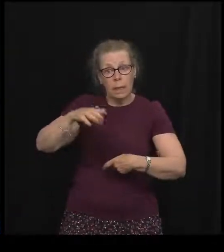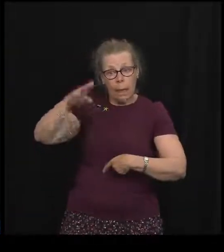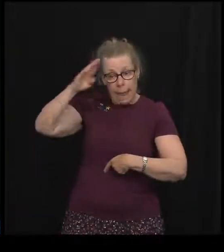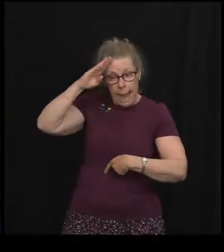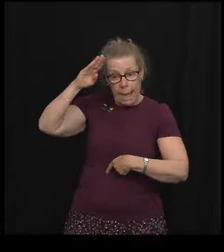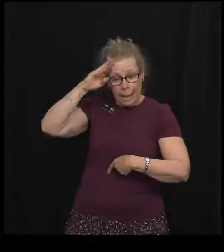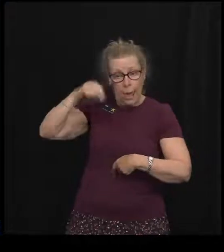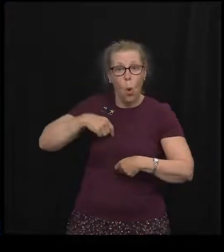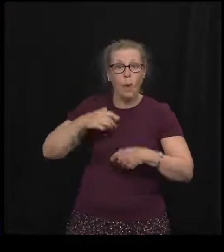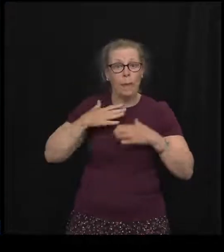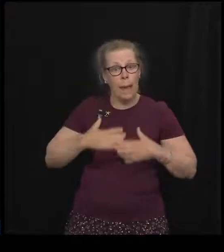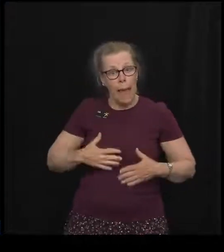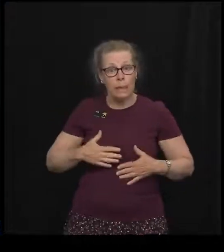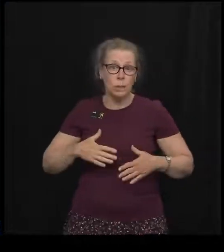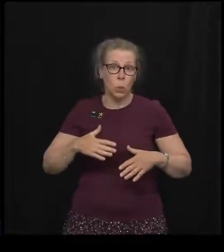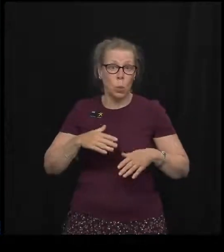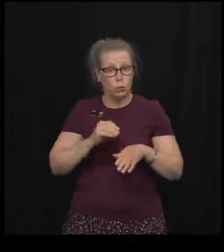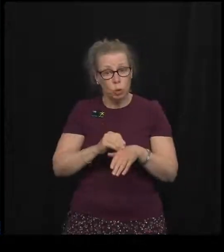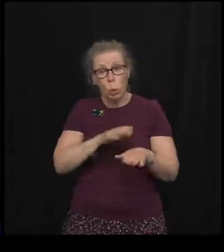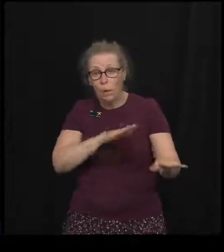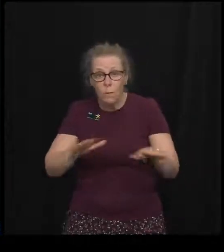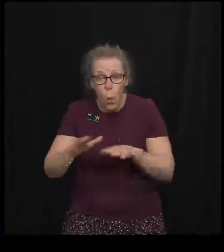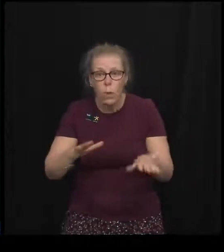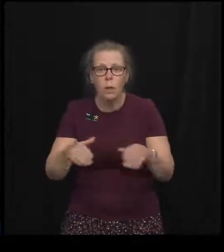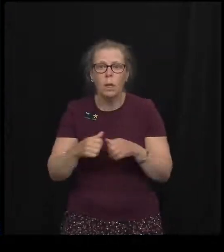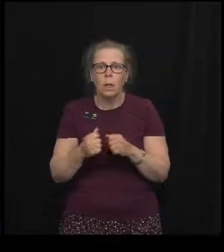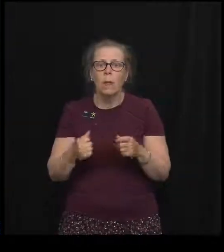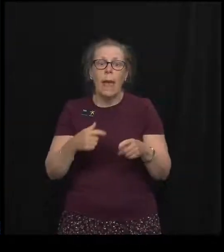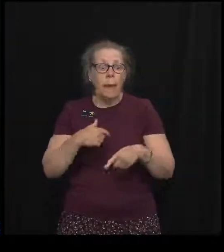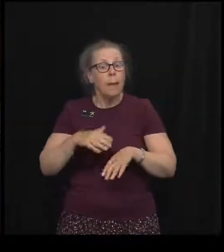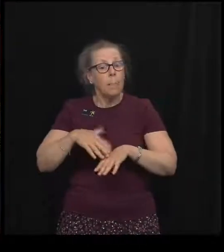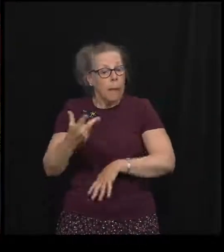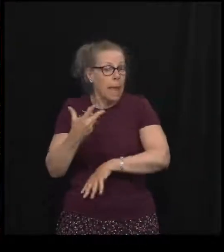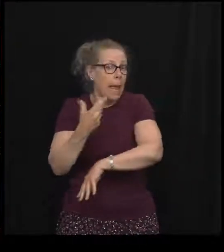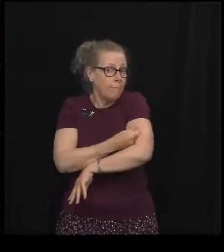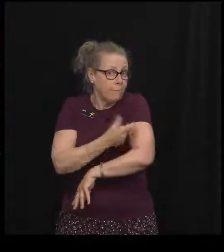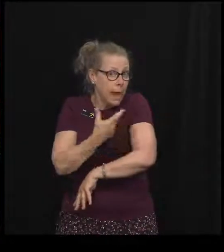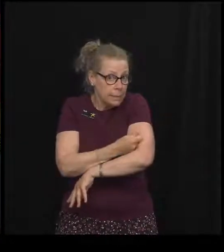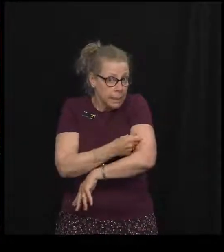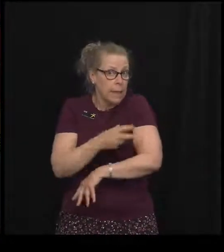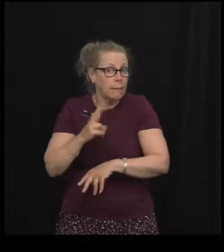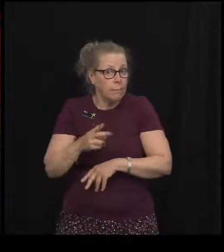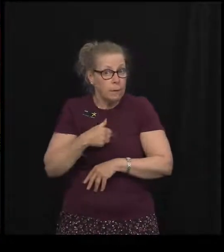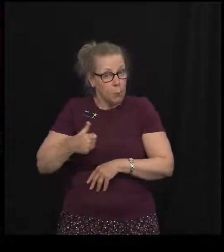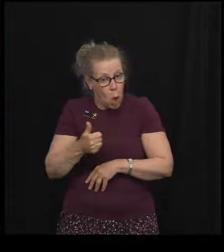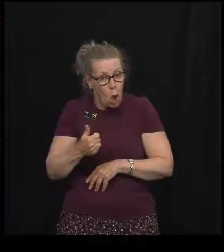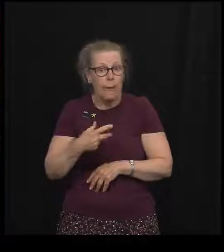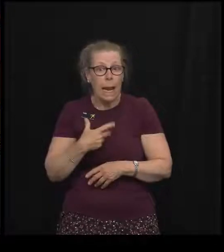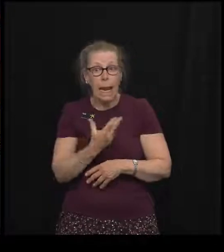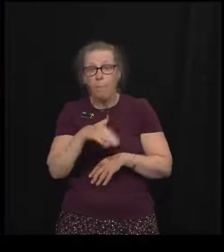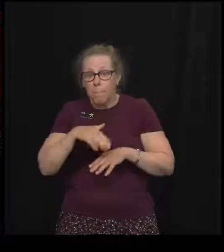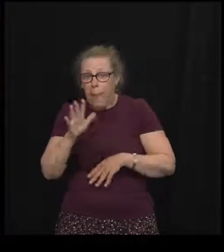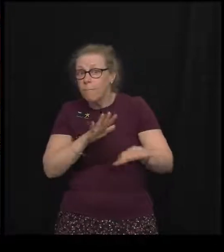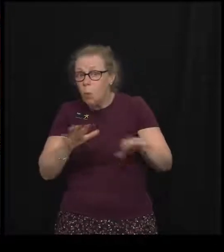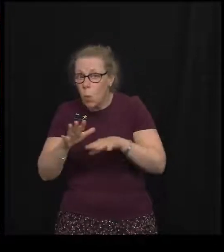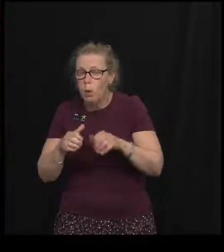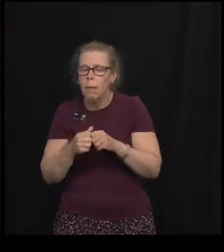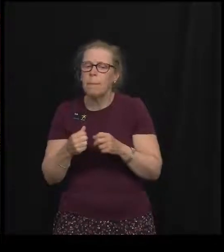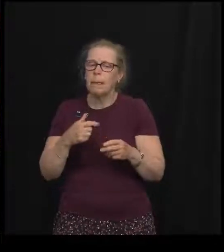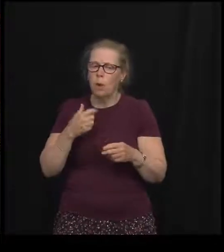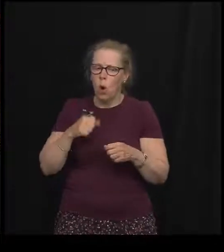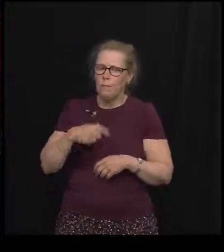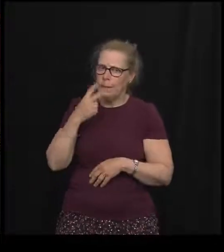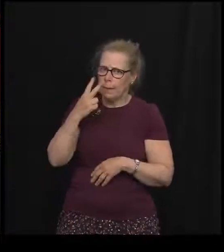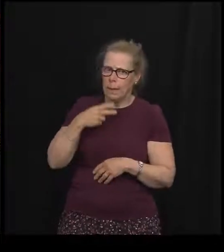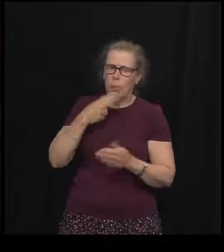Certainly vaccines are important, but we heard it's much more than vaccines, actually. But what I've learned, if you look evidence-based at